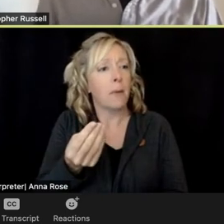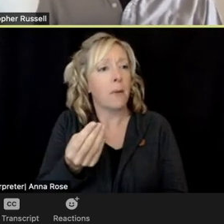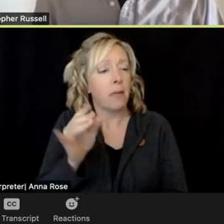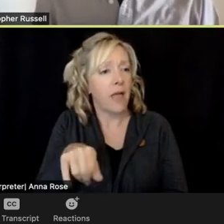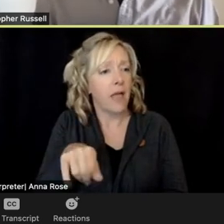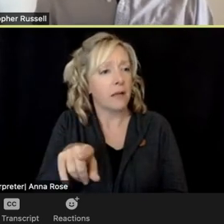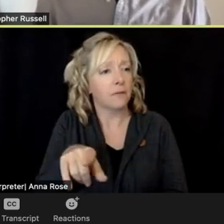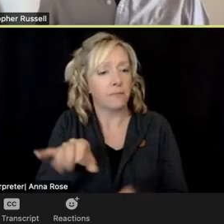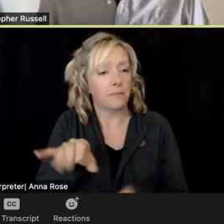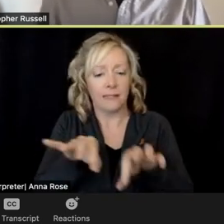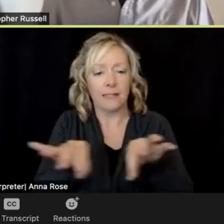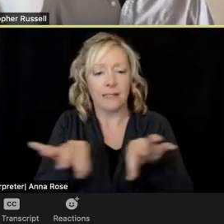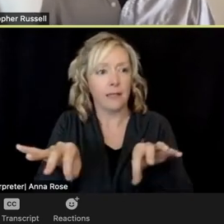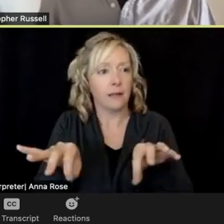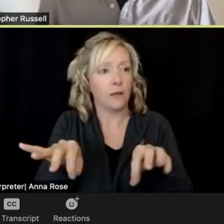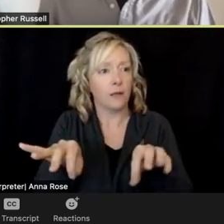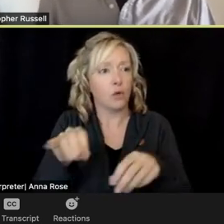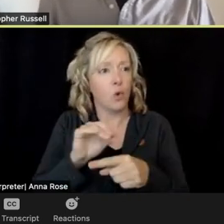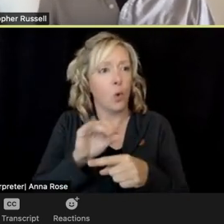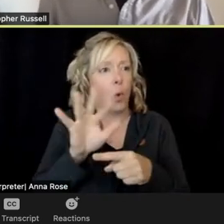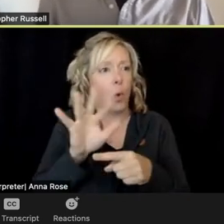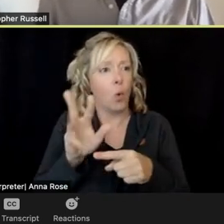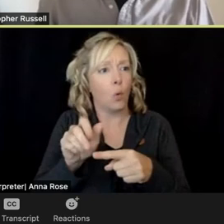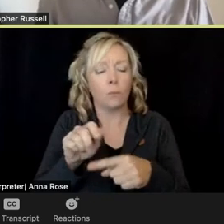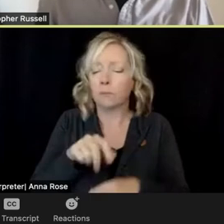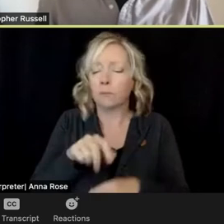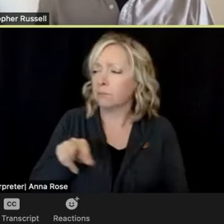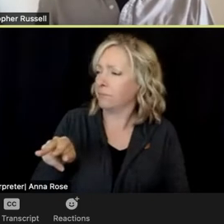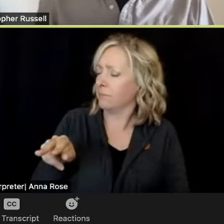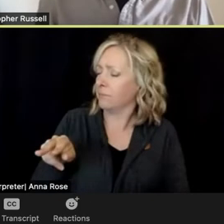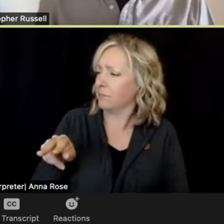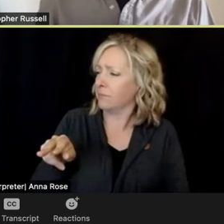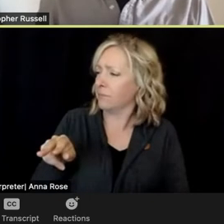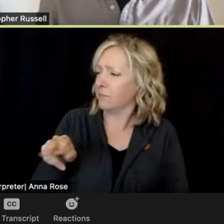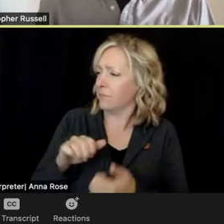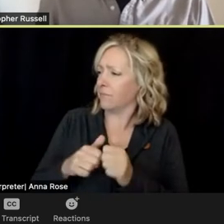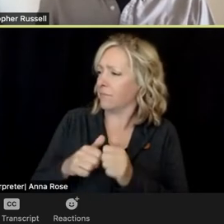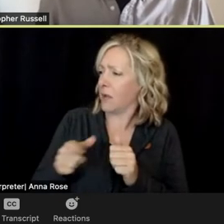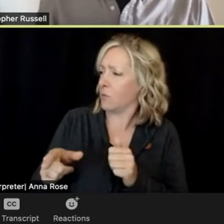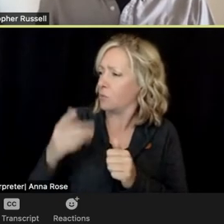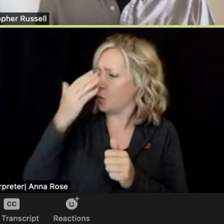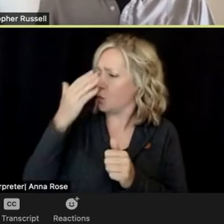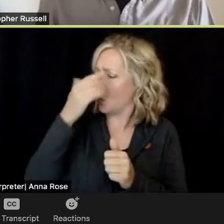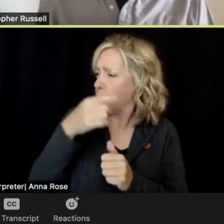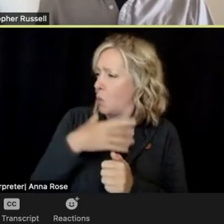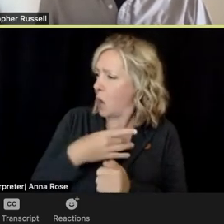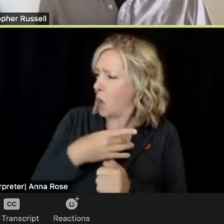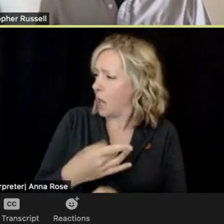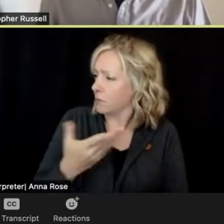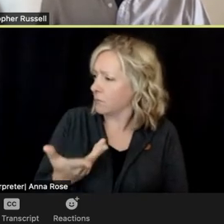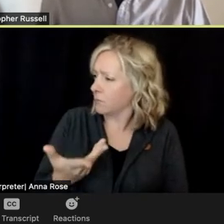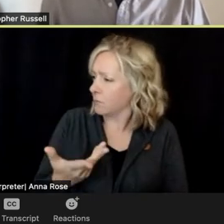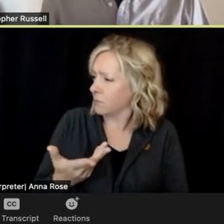you showed him?" And I said, "Well, that's interesting. How did you know that he liked